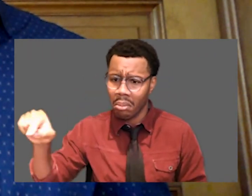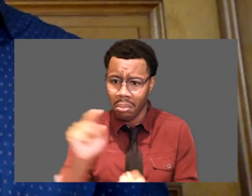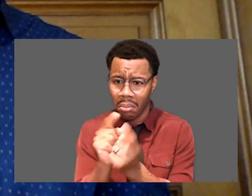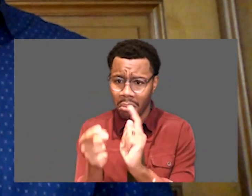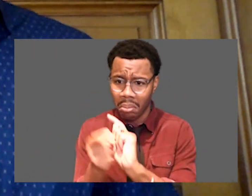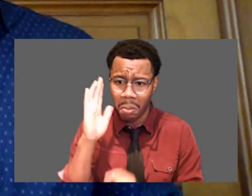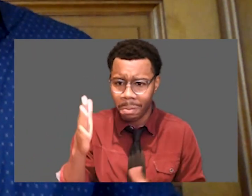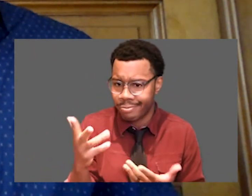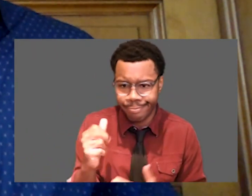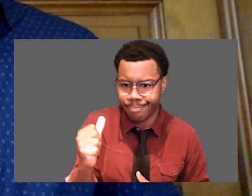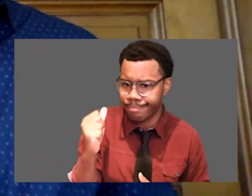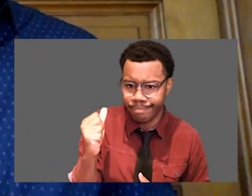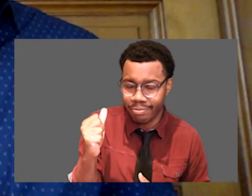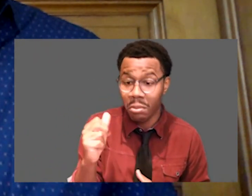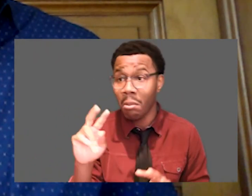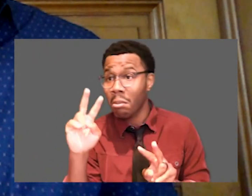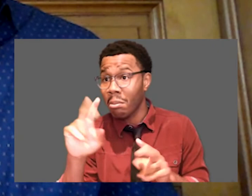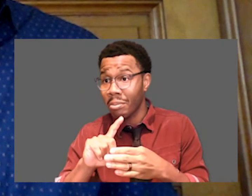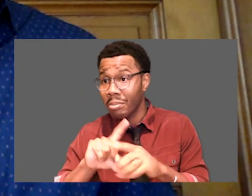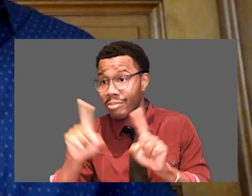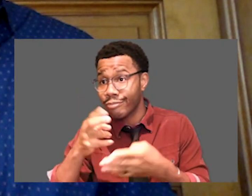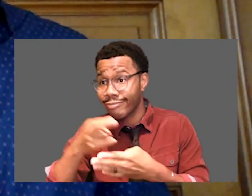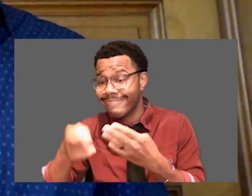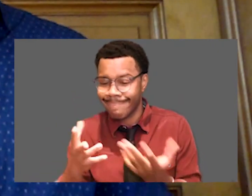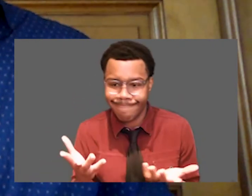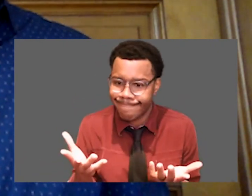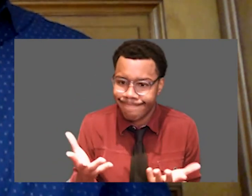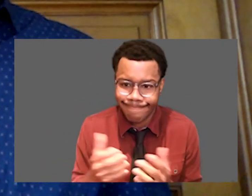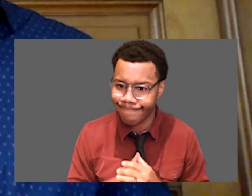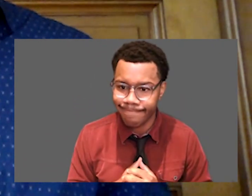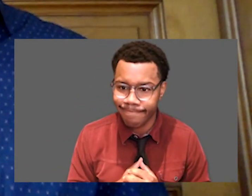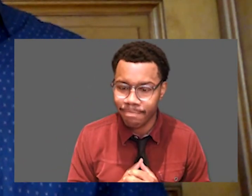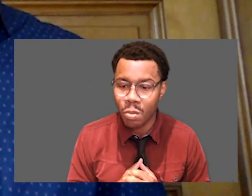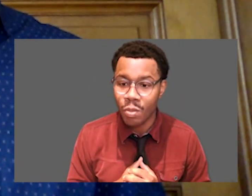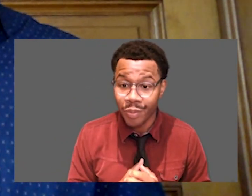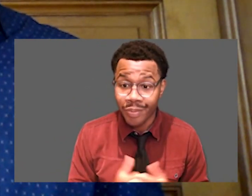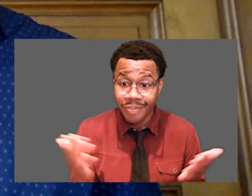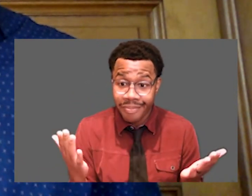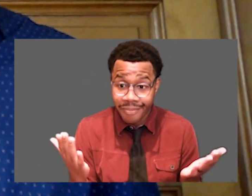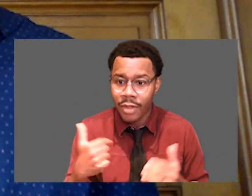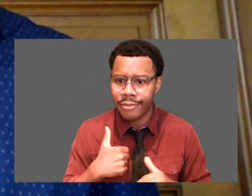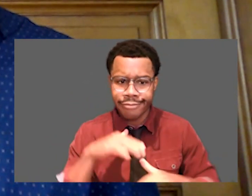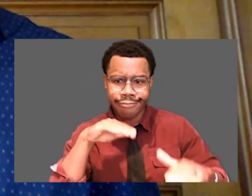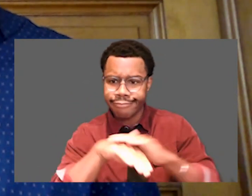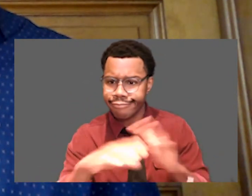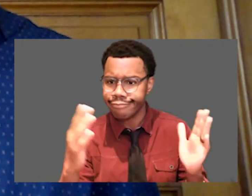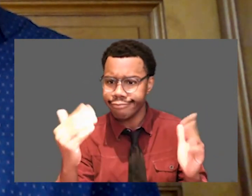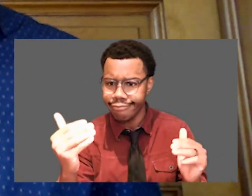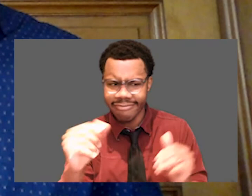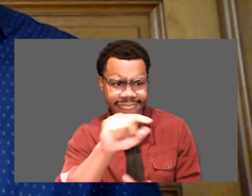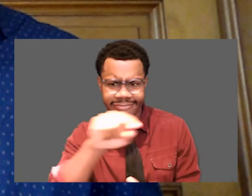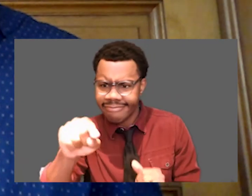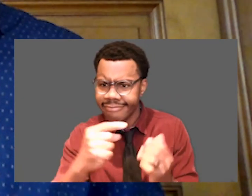own comfort, to hope a different outcome. Here, I can shuffle into a room falling over